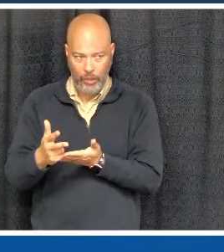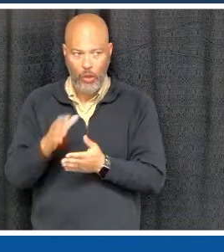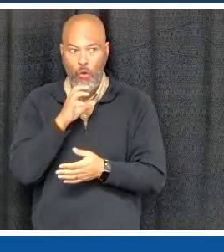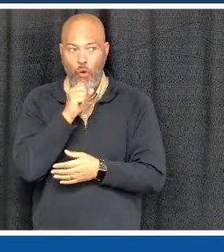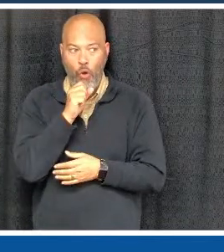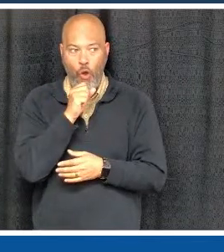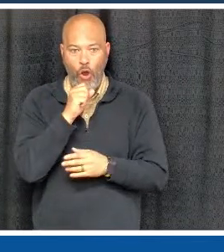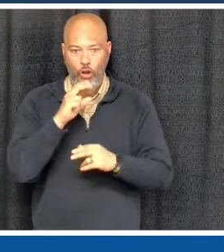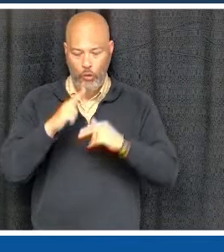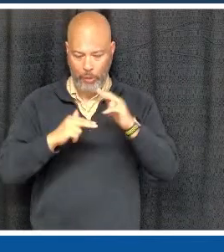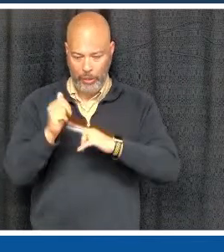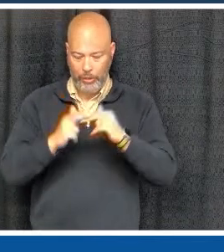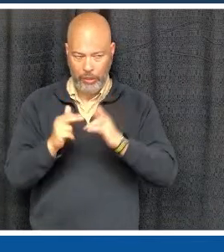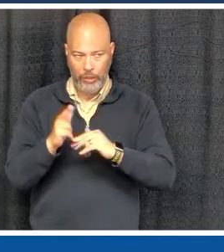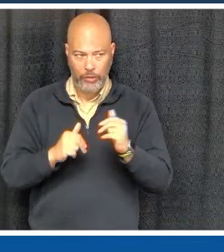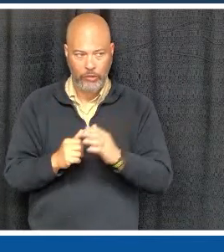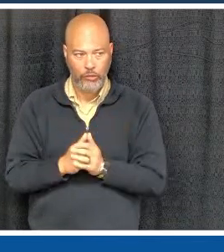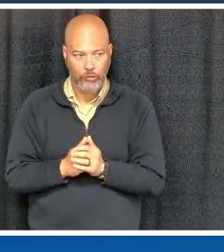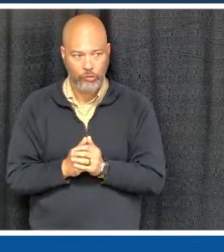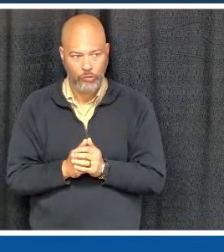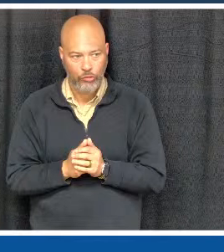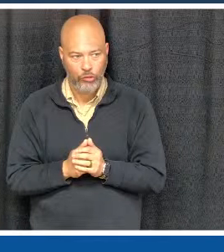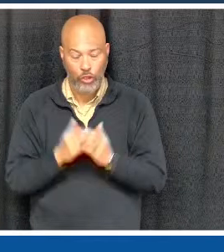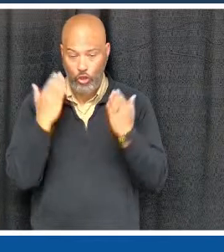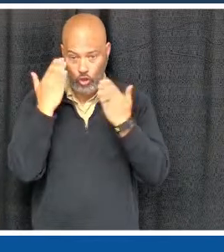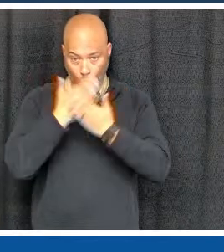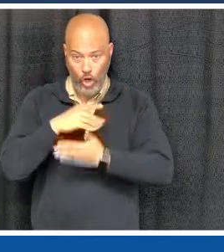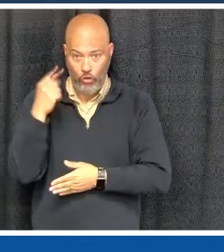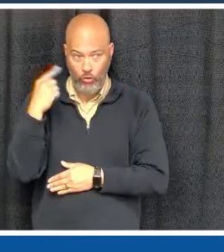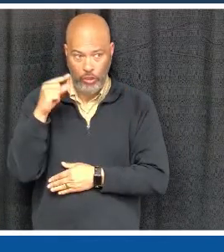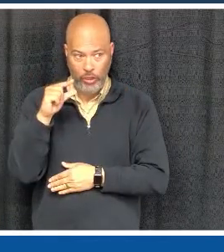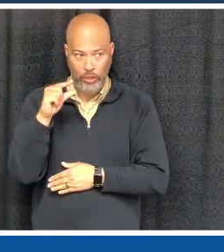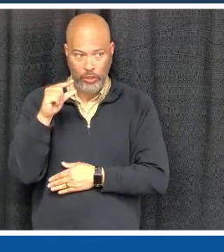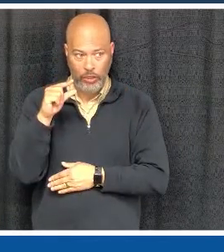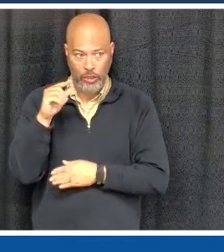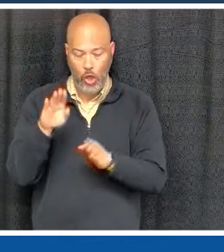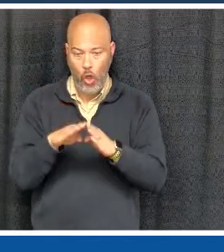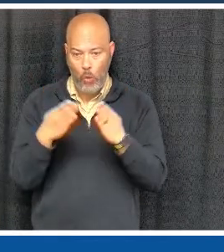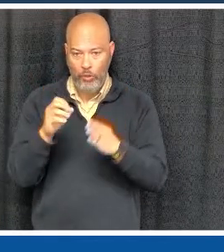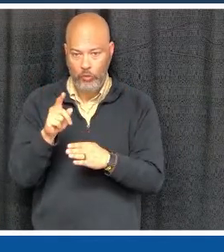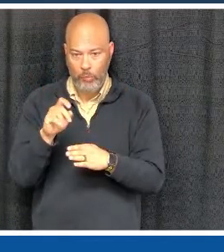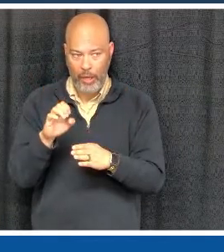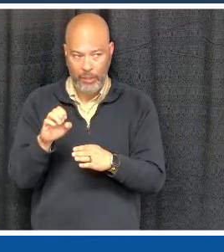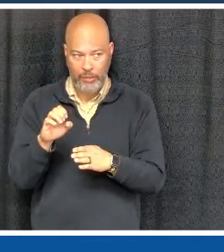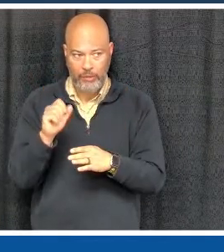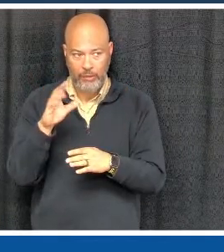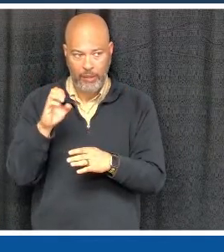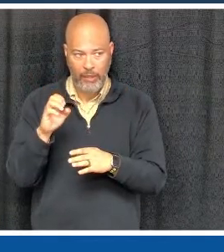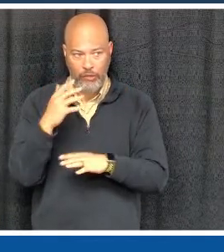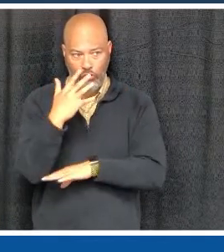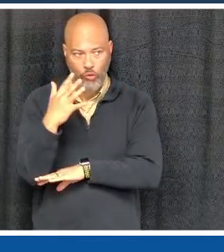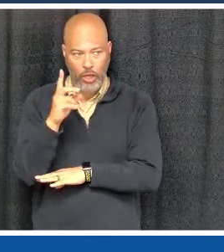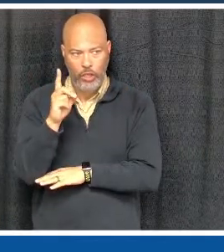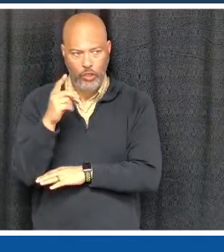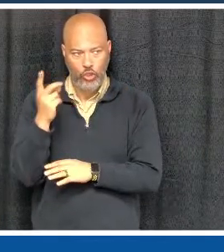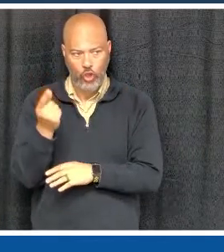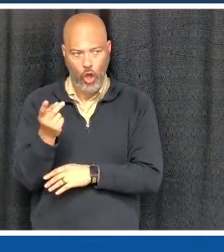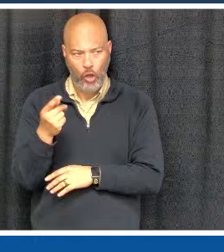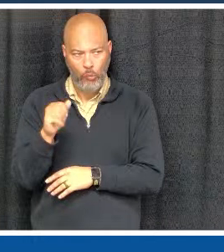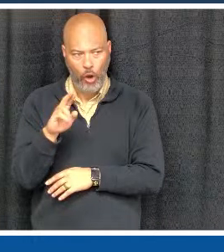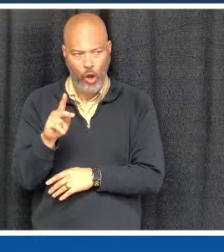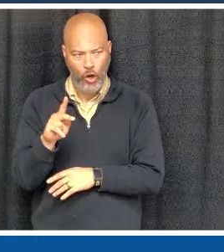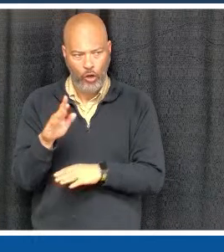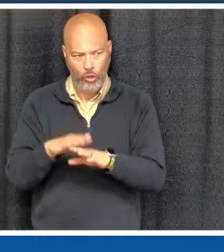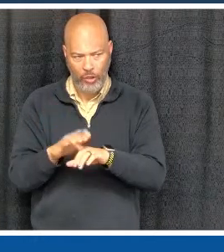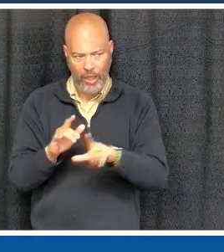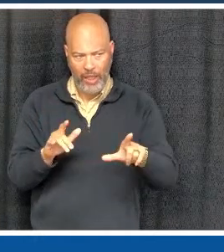the structures. The dark green is the open space recreational areas. There's a dog park to the left of